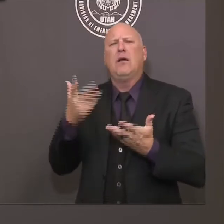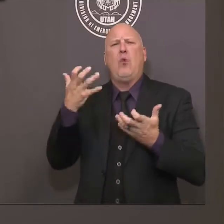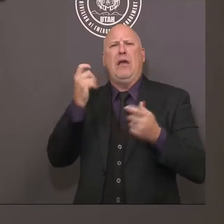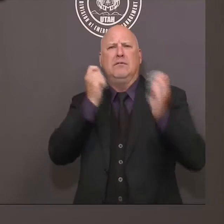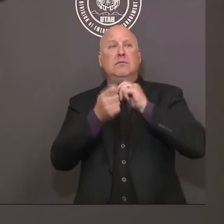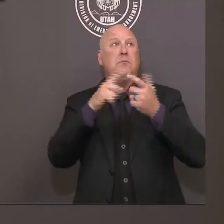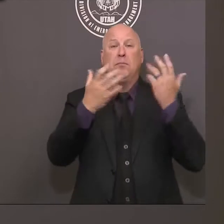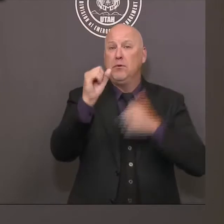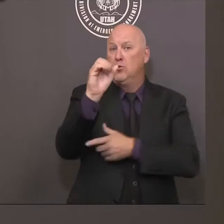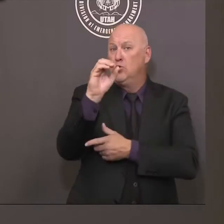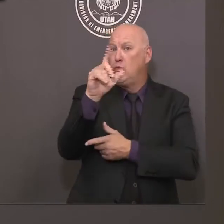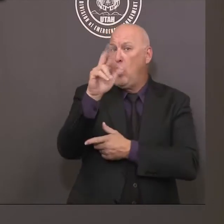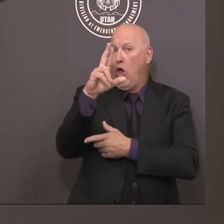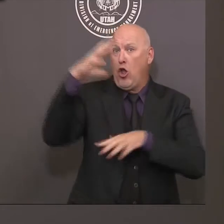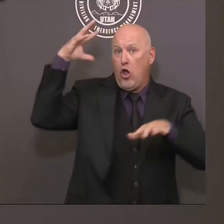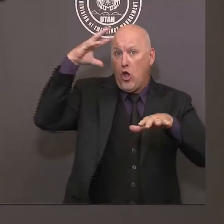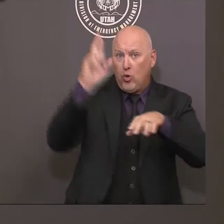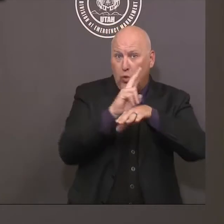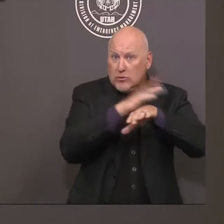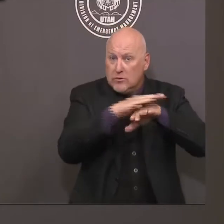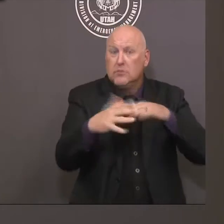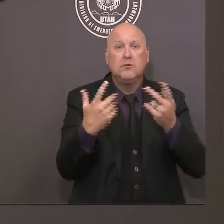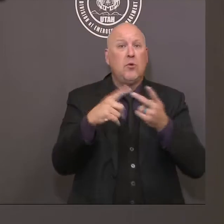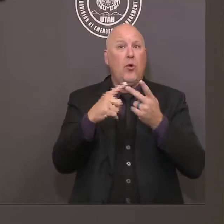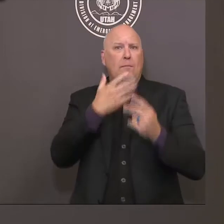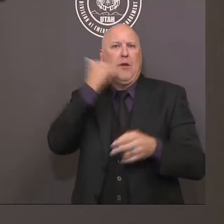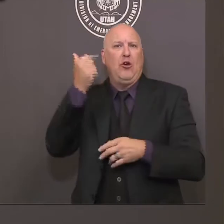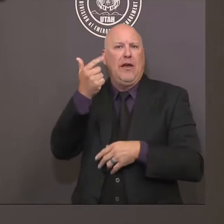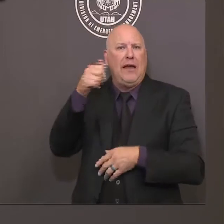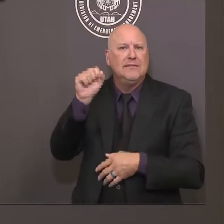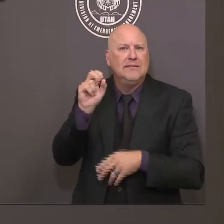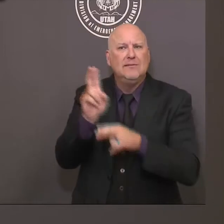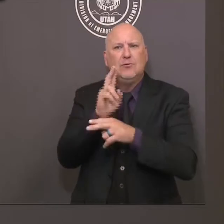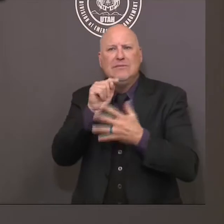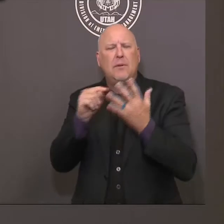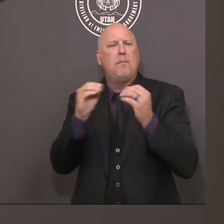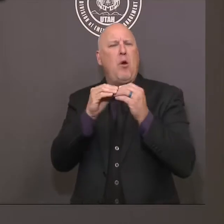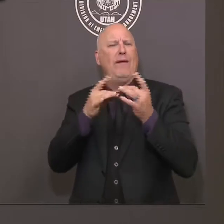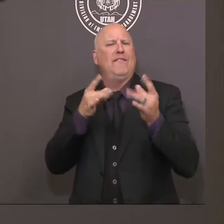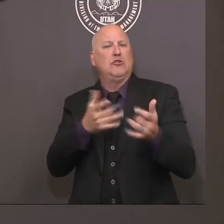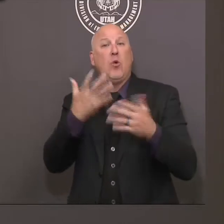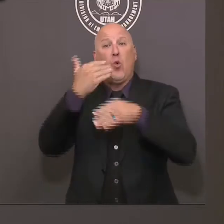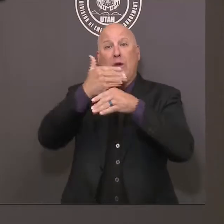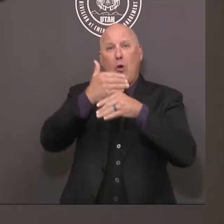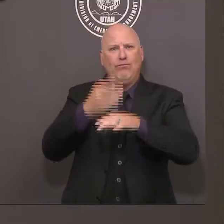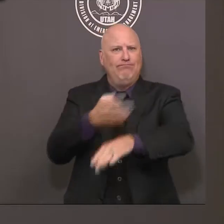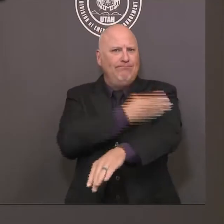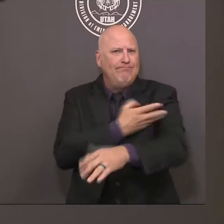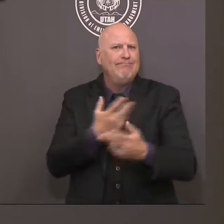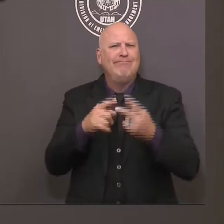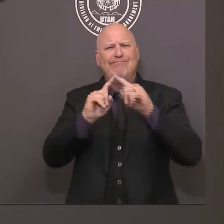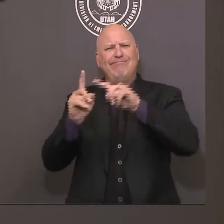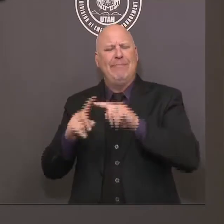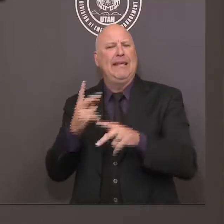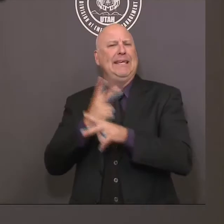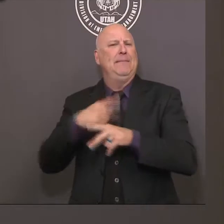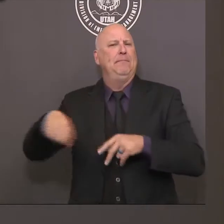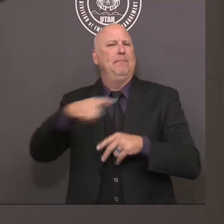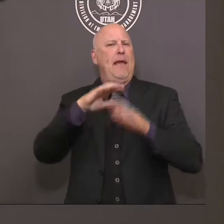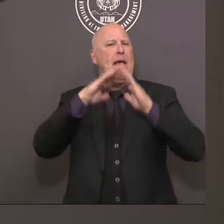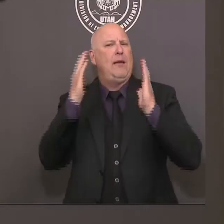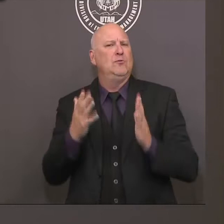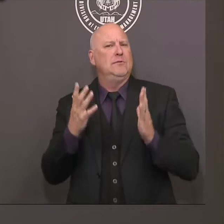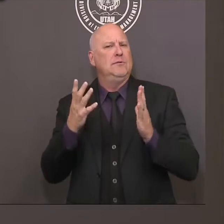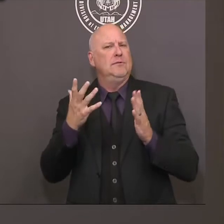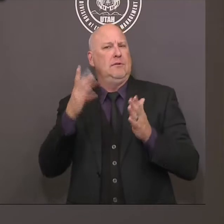expect a full economic recovery, we know and we understand that with major economic trends underway, Utah will be better poised